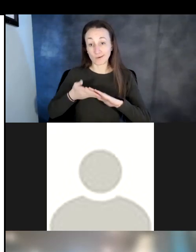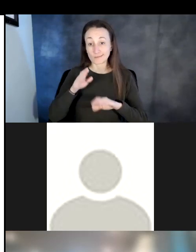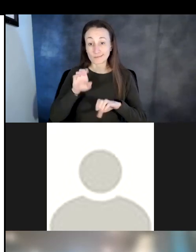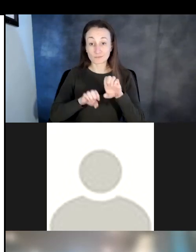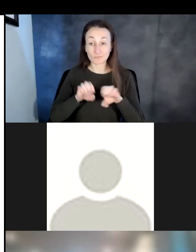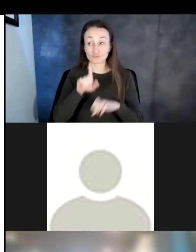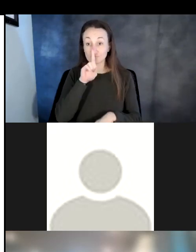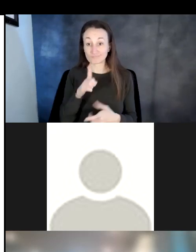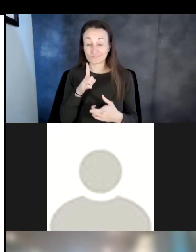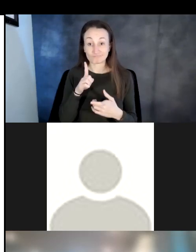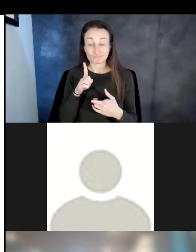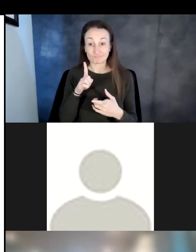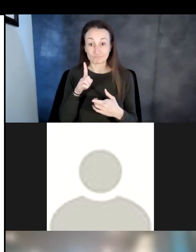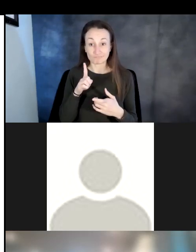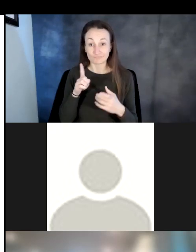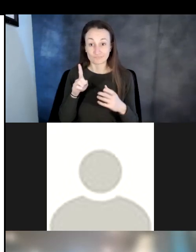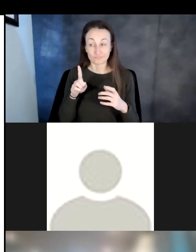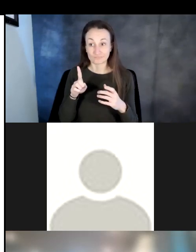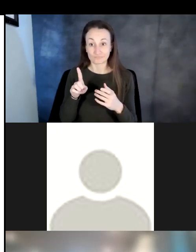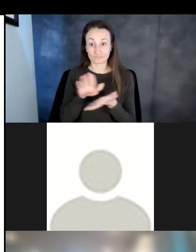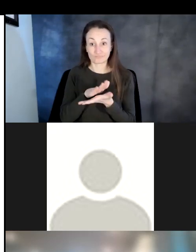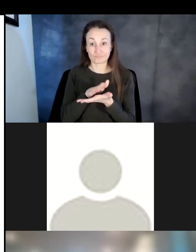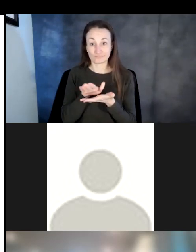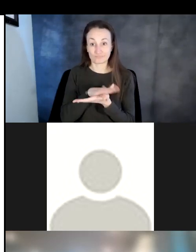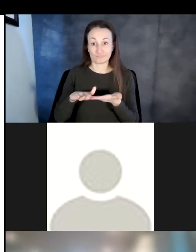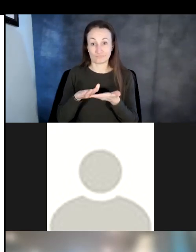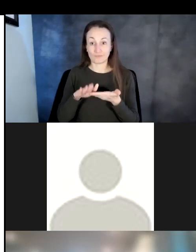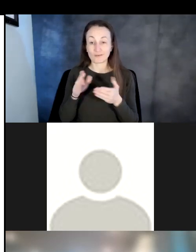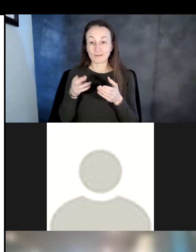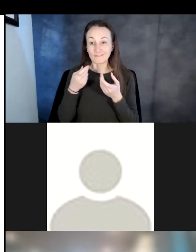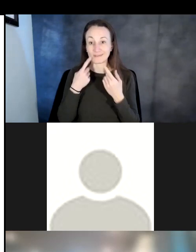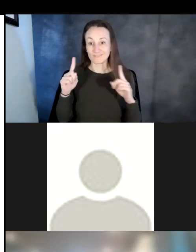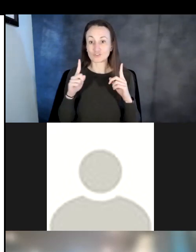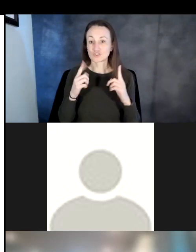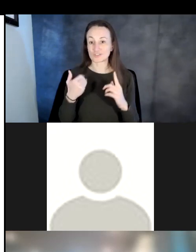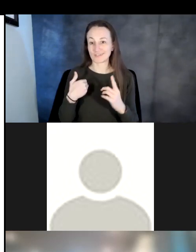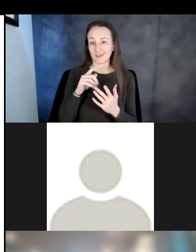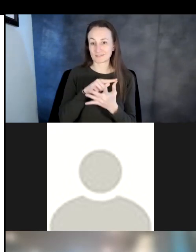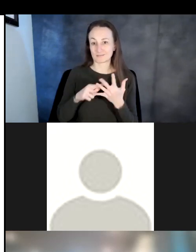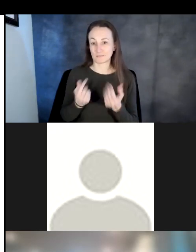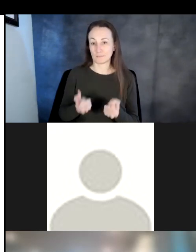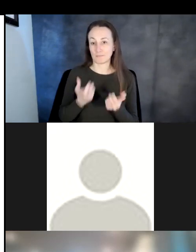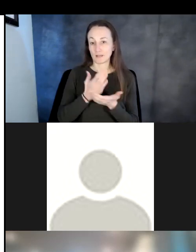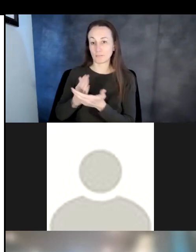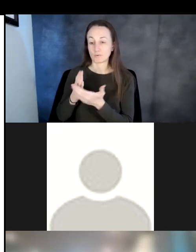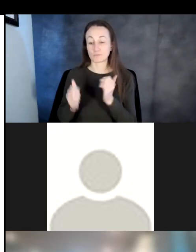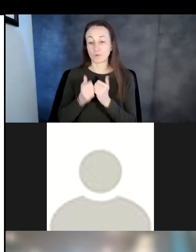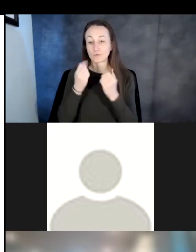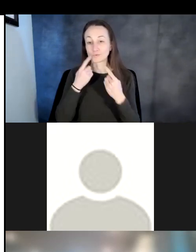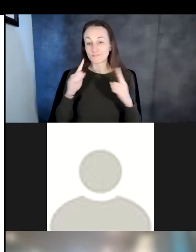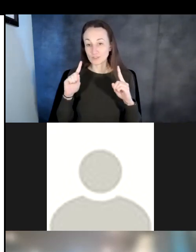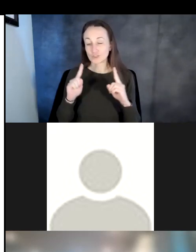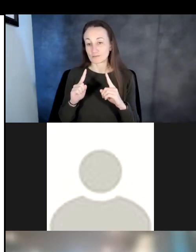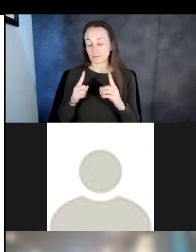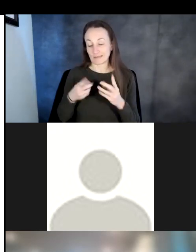basically undoes that. Efficiency is made up of many components. So the most efficient machine